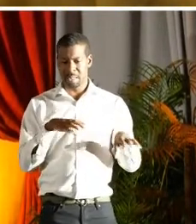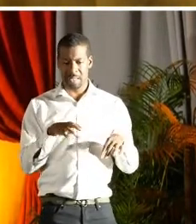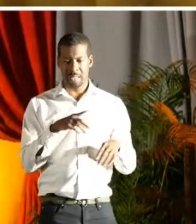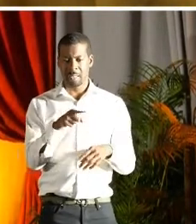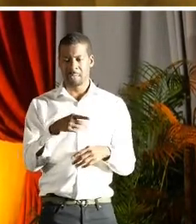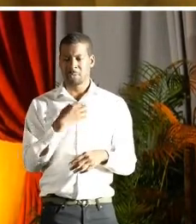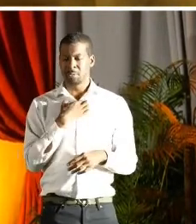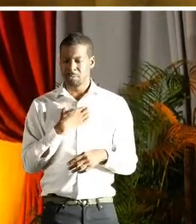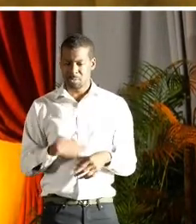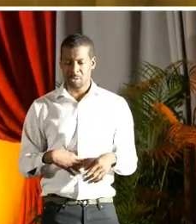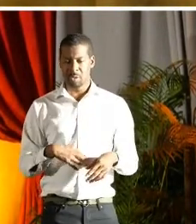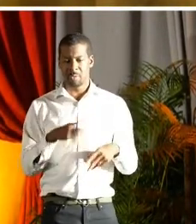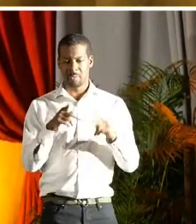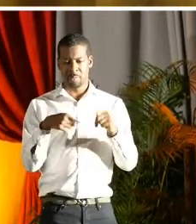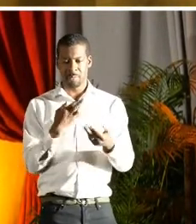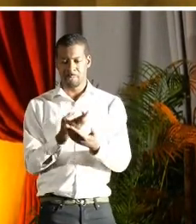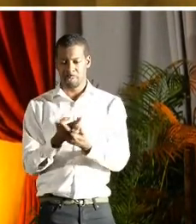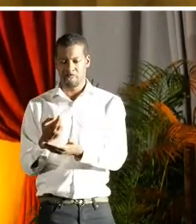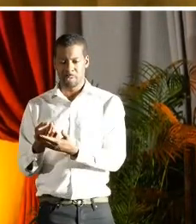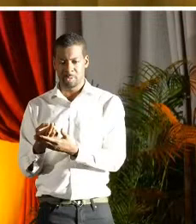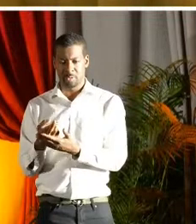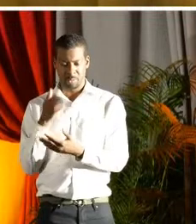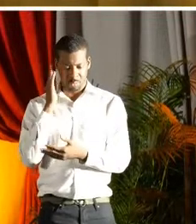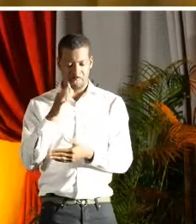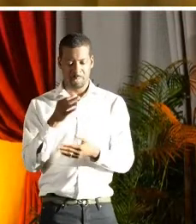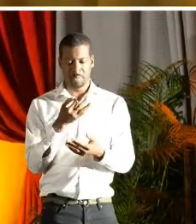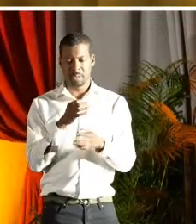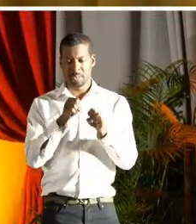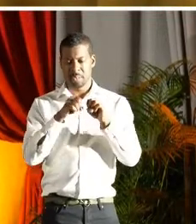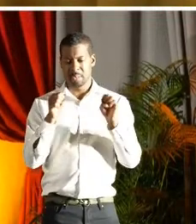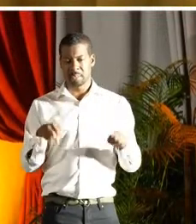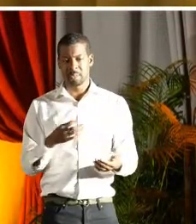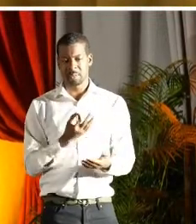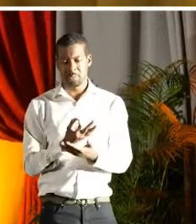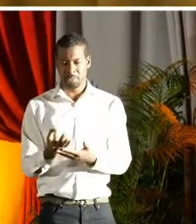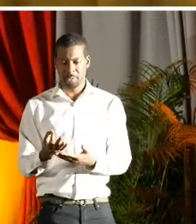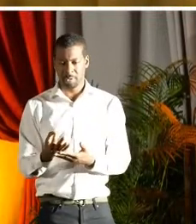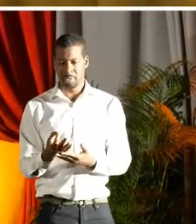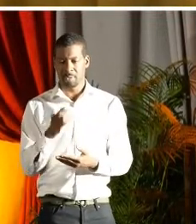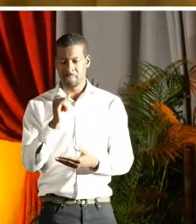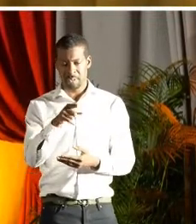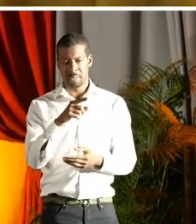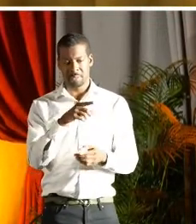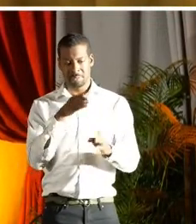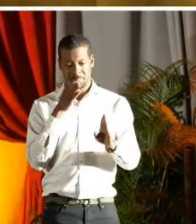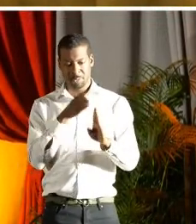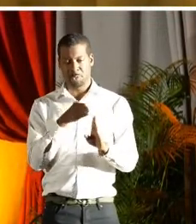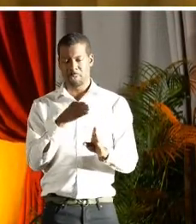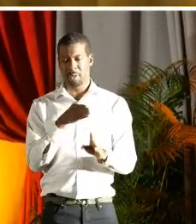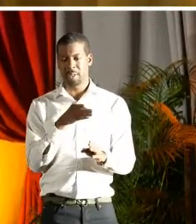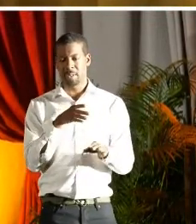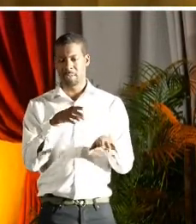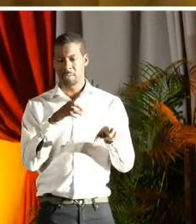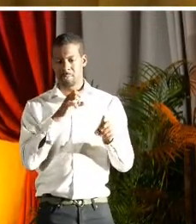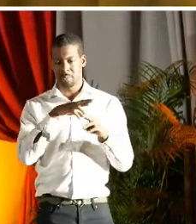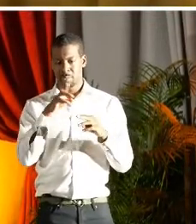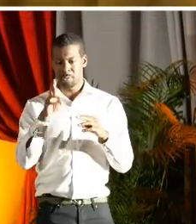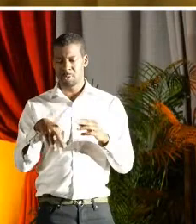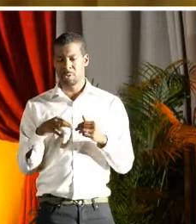the system of resources so there be system failure. That intentional act is a direct result of individuals like